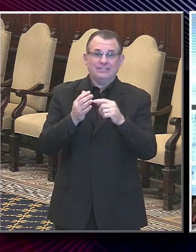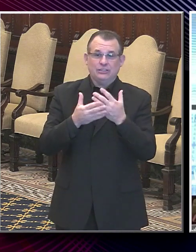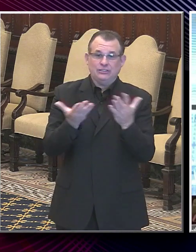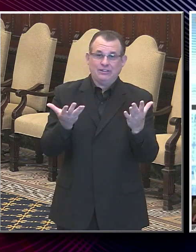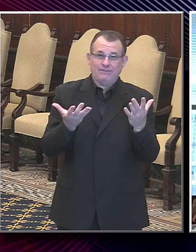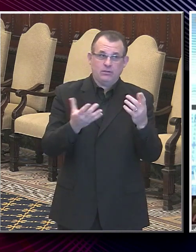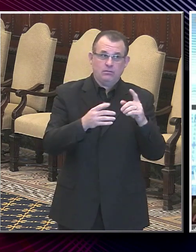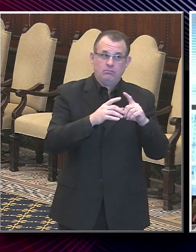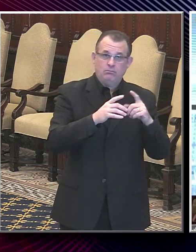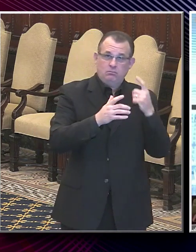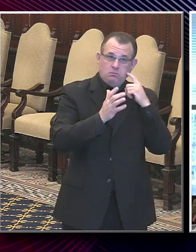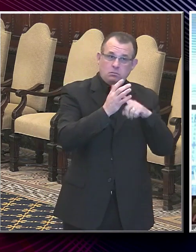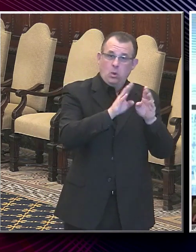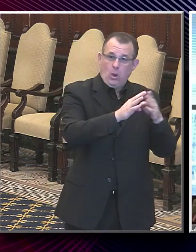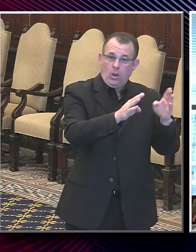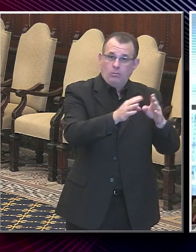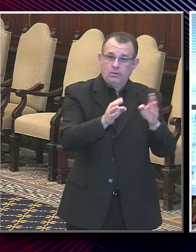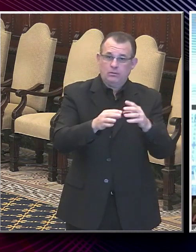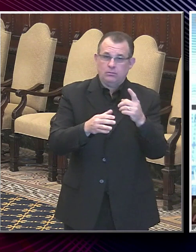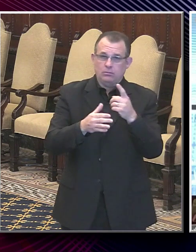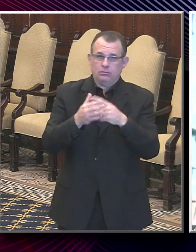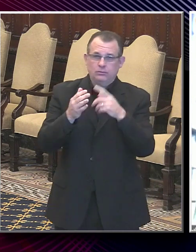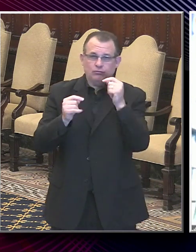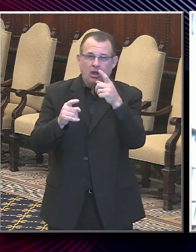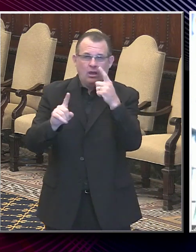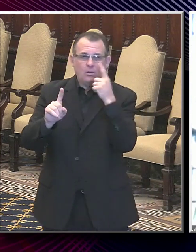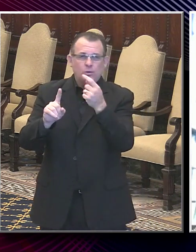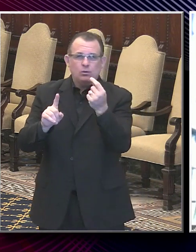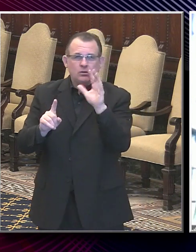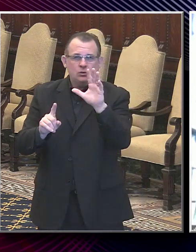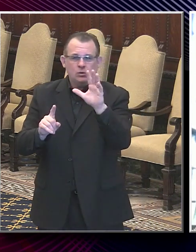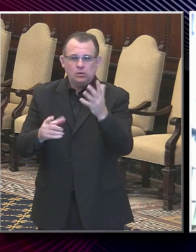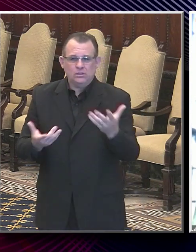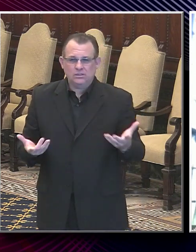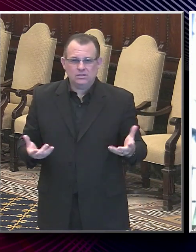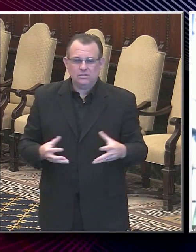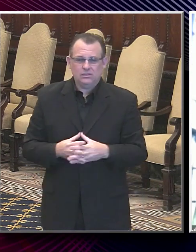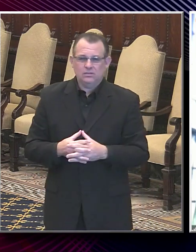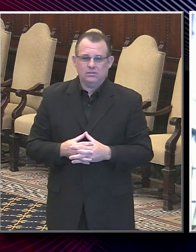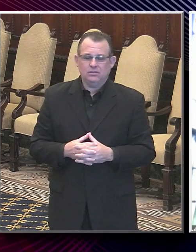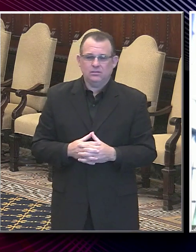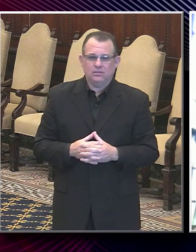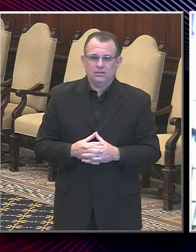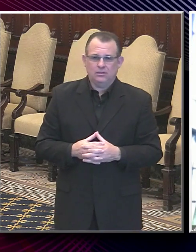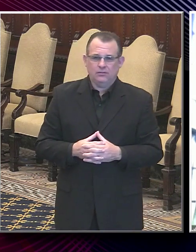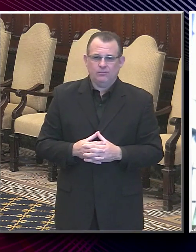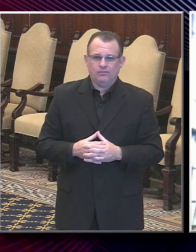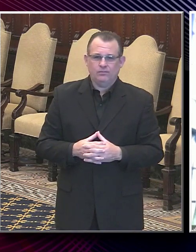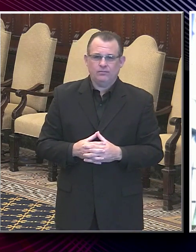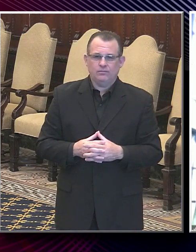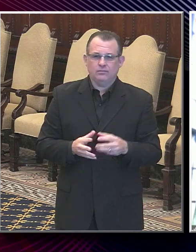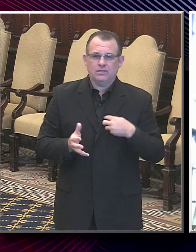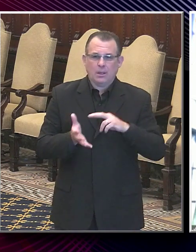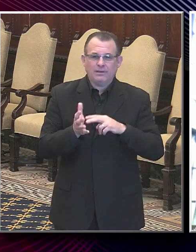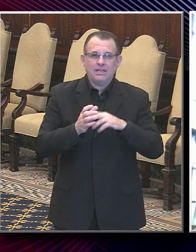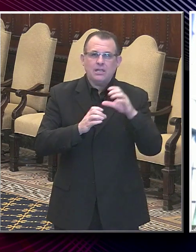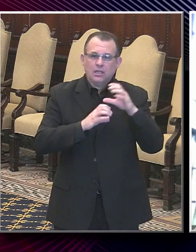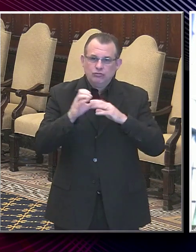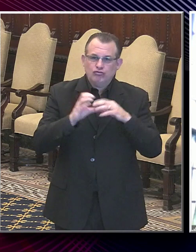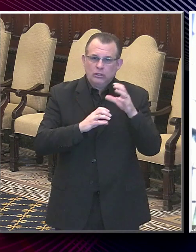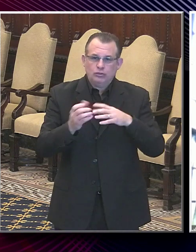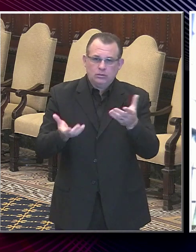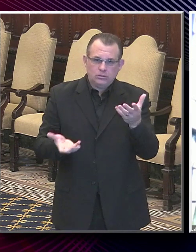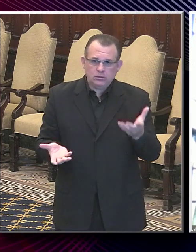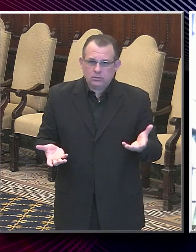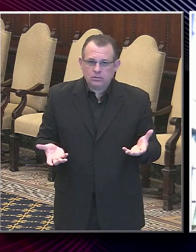sure what you're trying to get at. Well, that's what I was just wondering. Like construction, meaning like